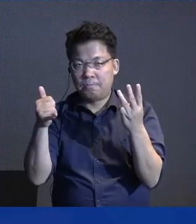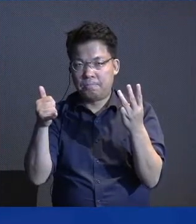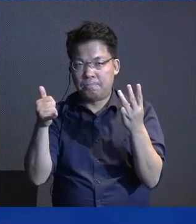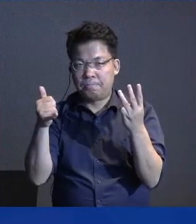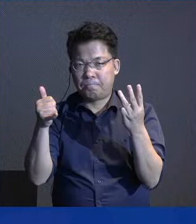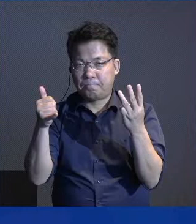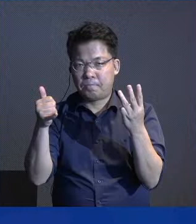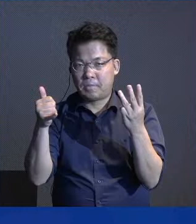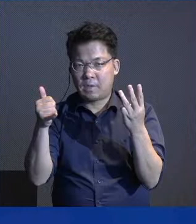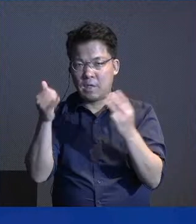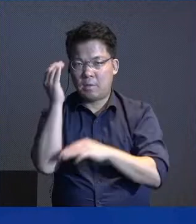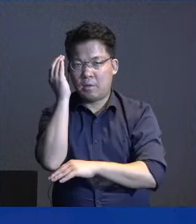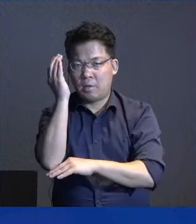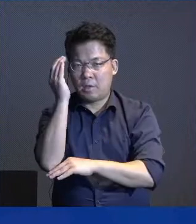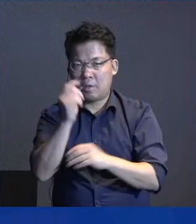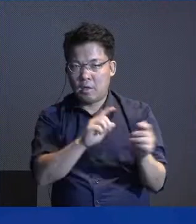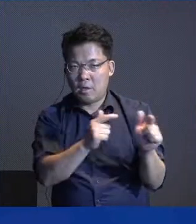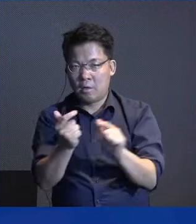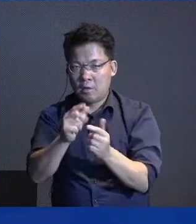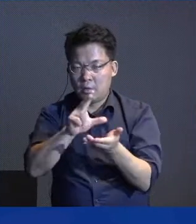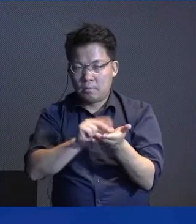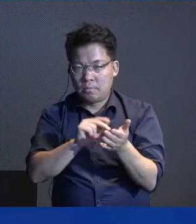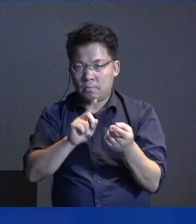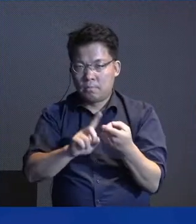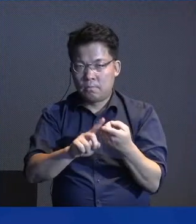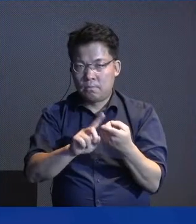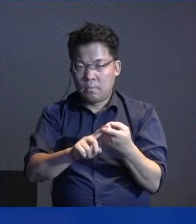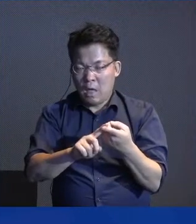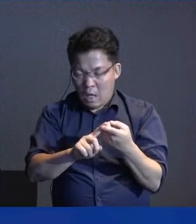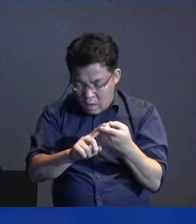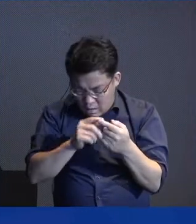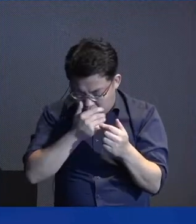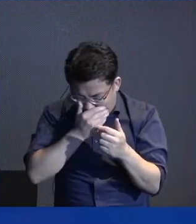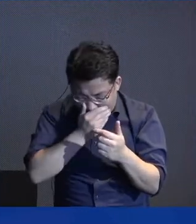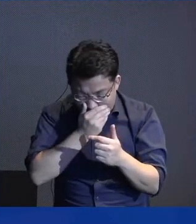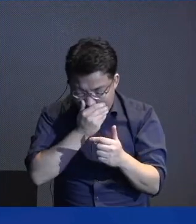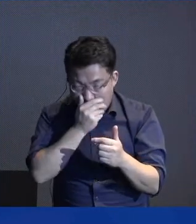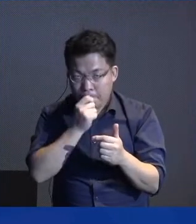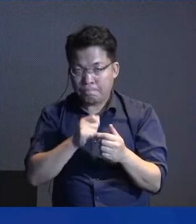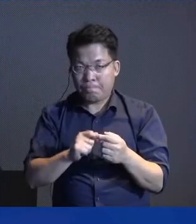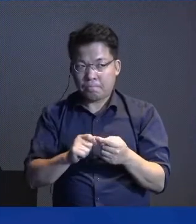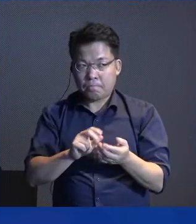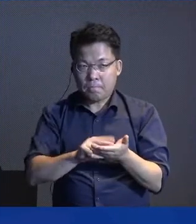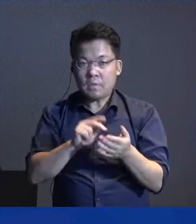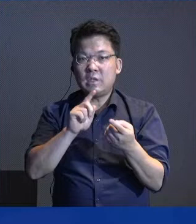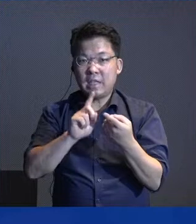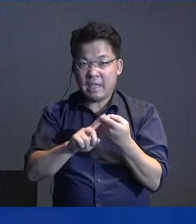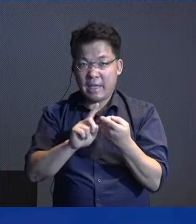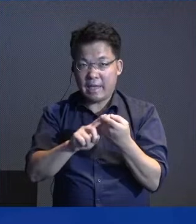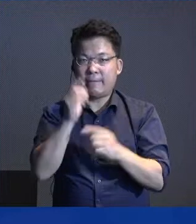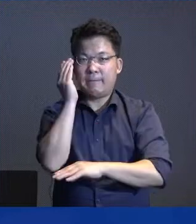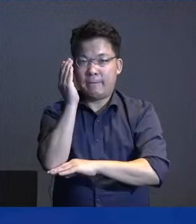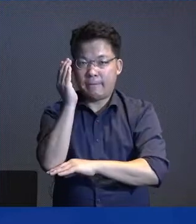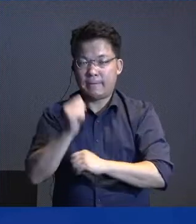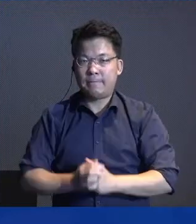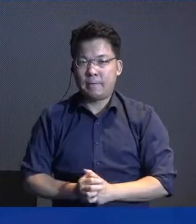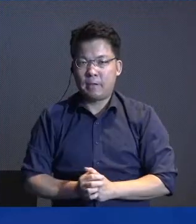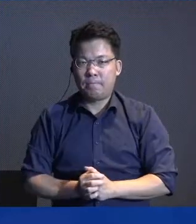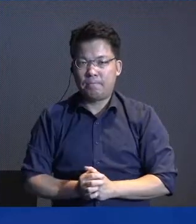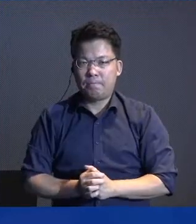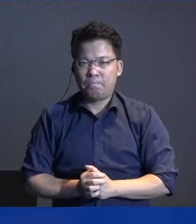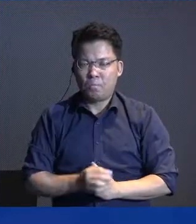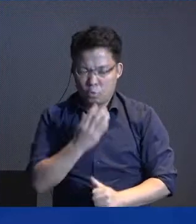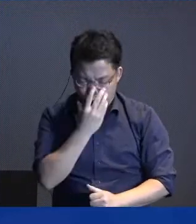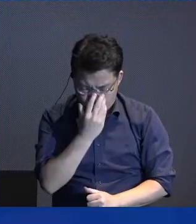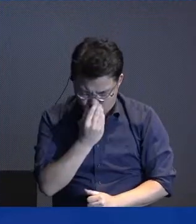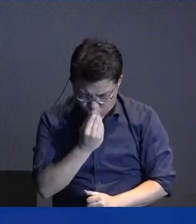issues related to mental and emotional health, including depression, suicide, and